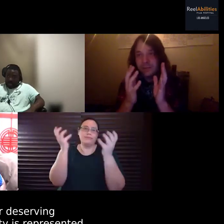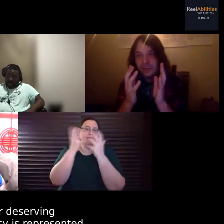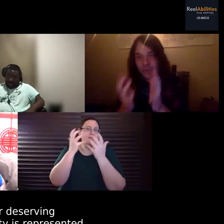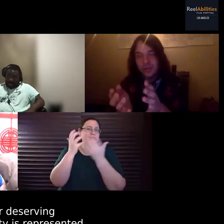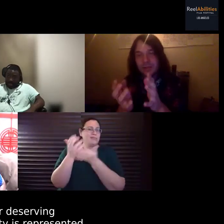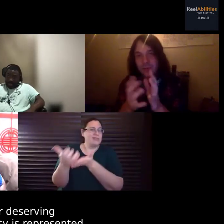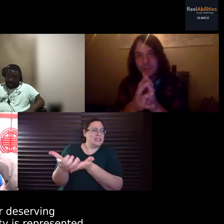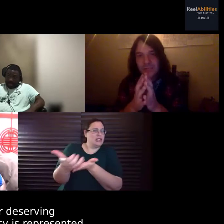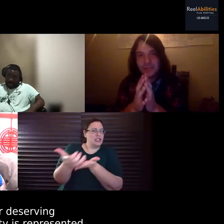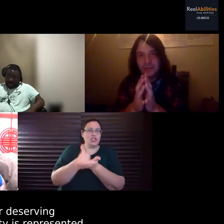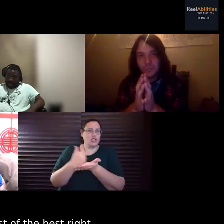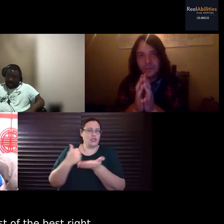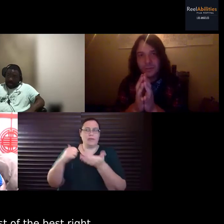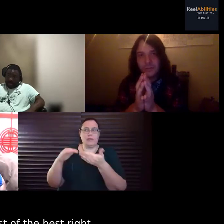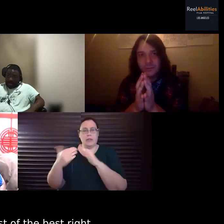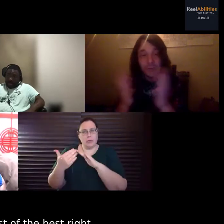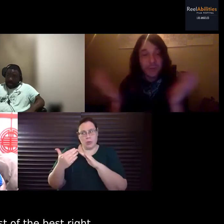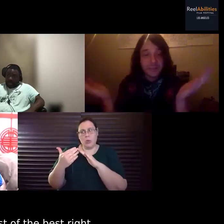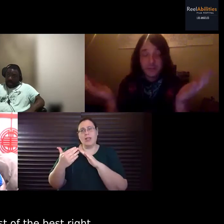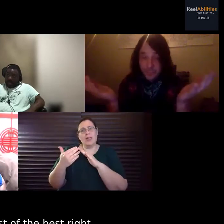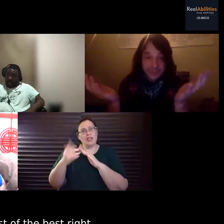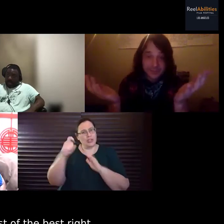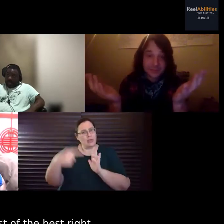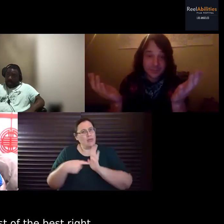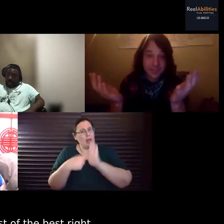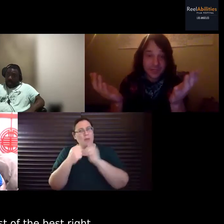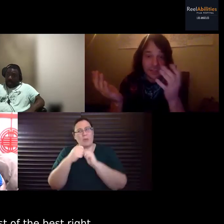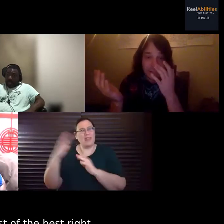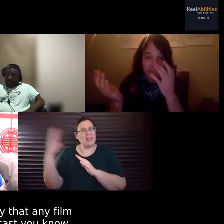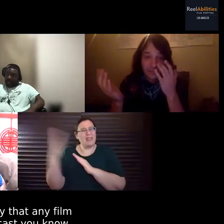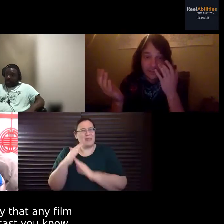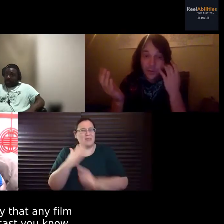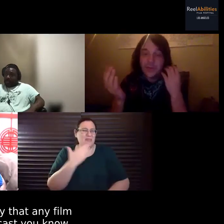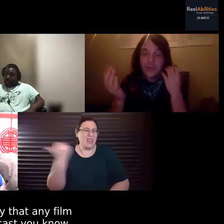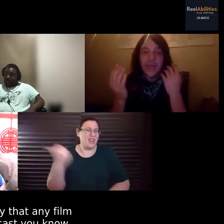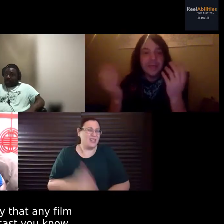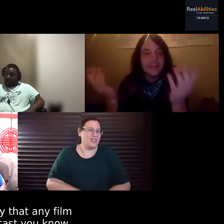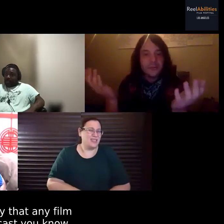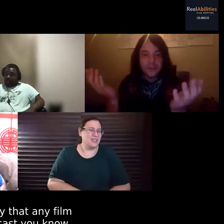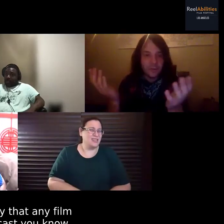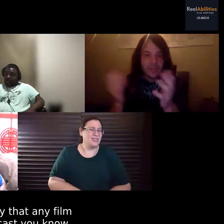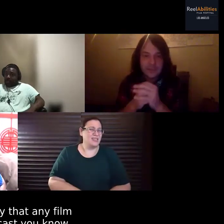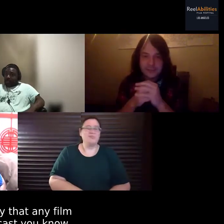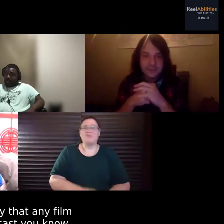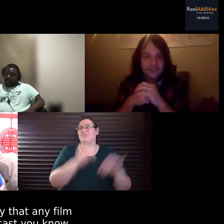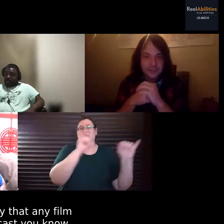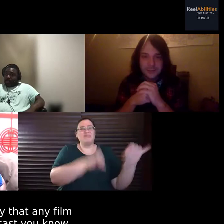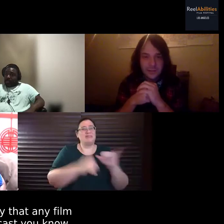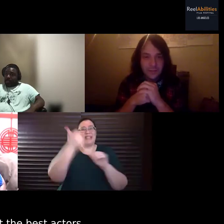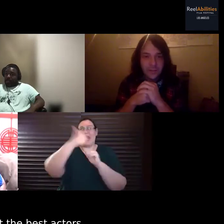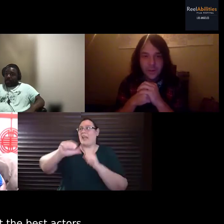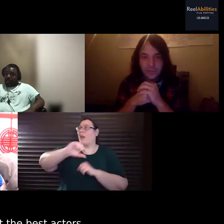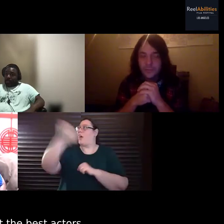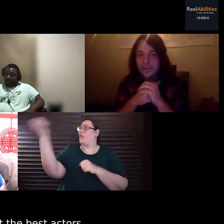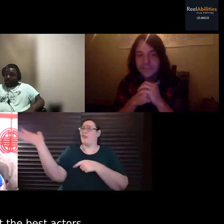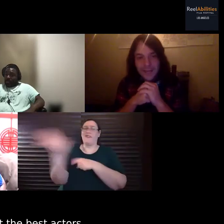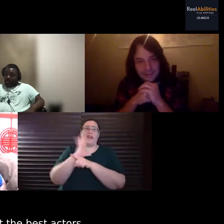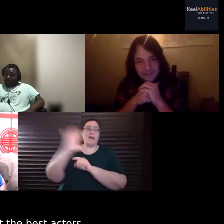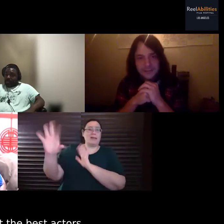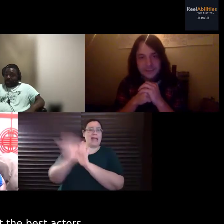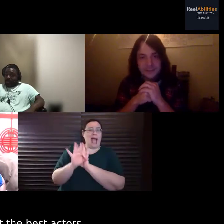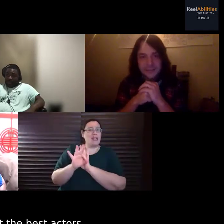deserving community is represented with the best of the best, right? The way that any film would cast, they want the